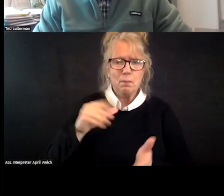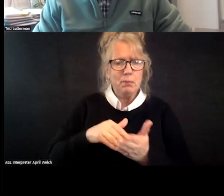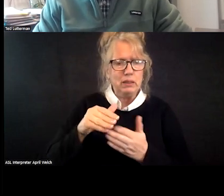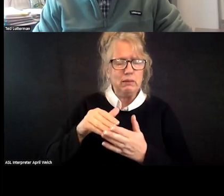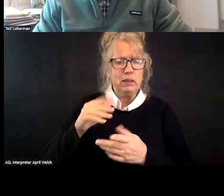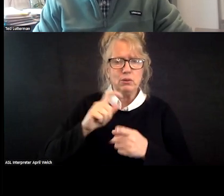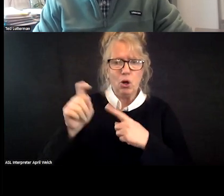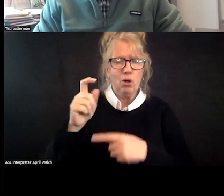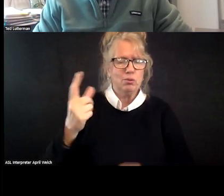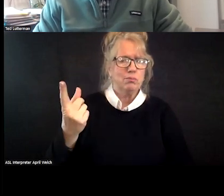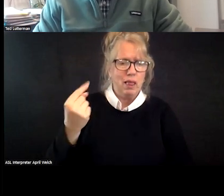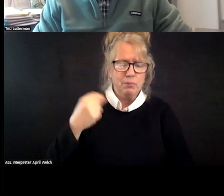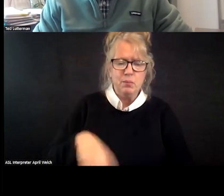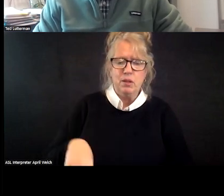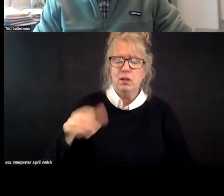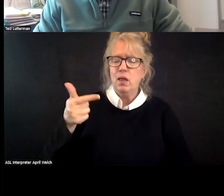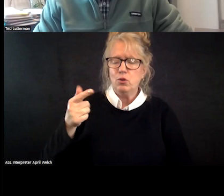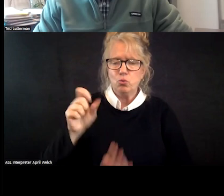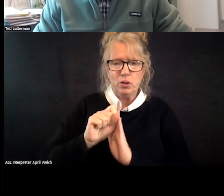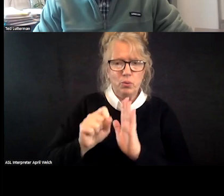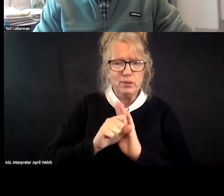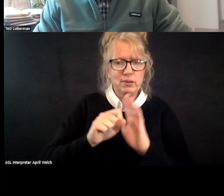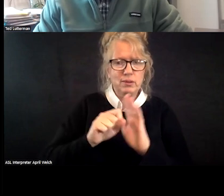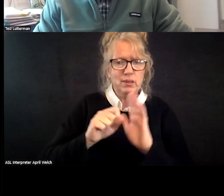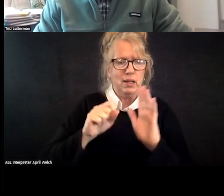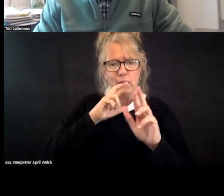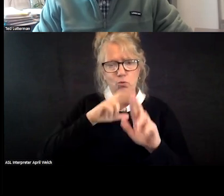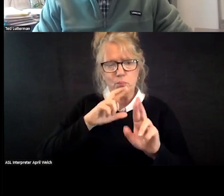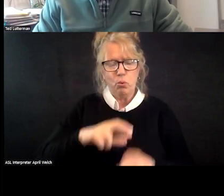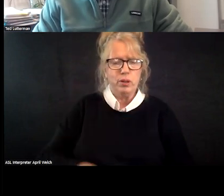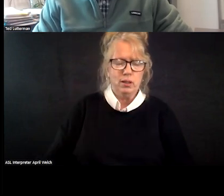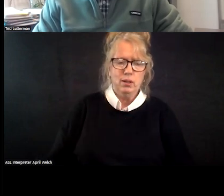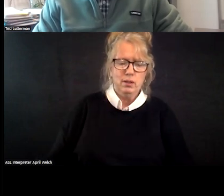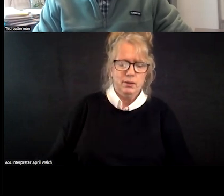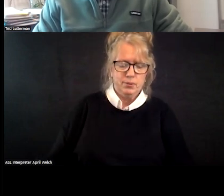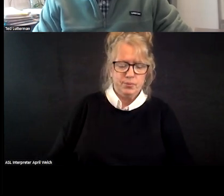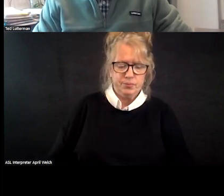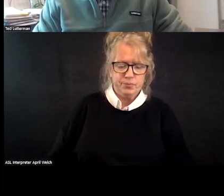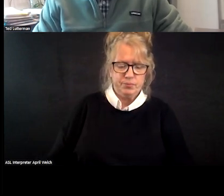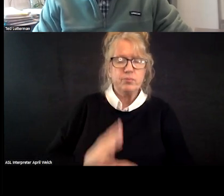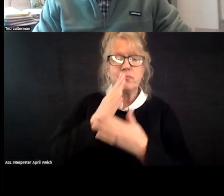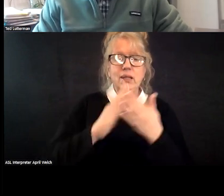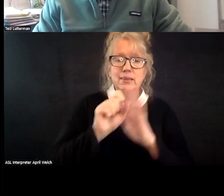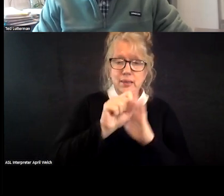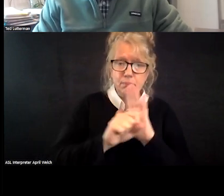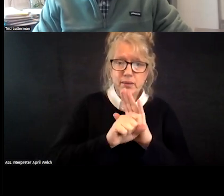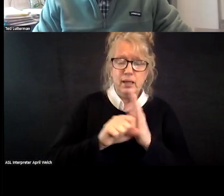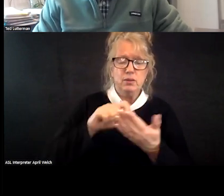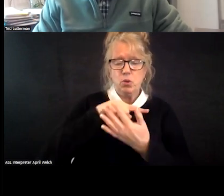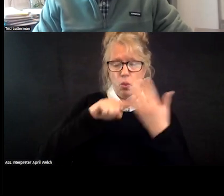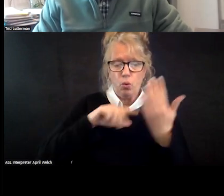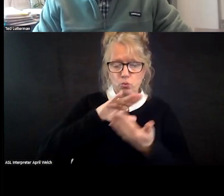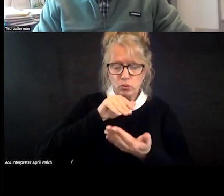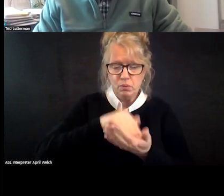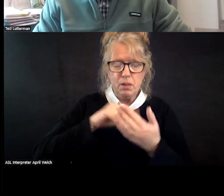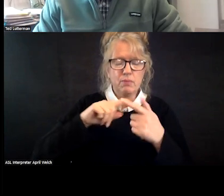year in just 21 states reporting. And in some states, those are the centers that are actually currently doing